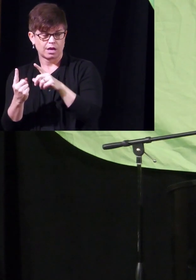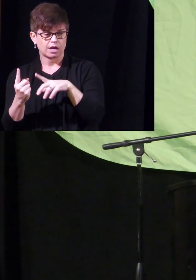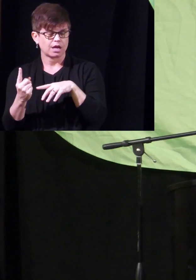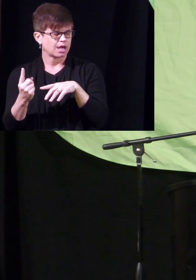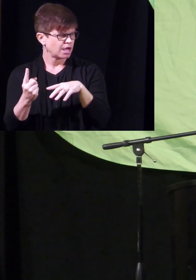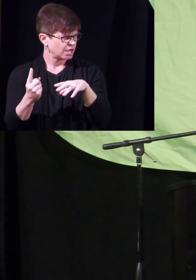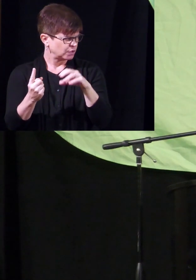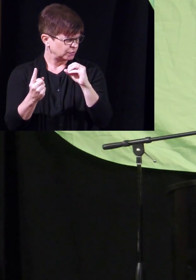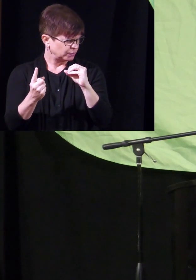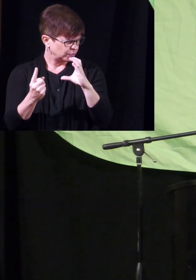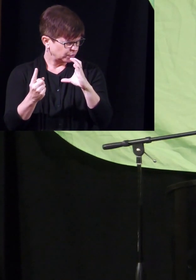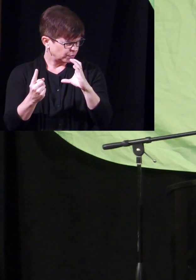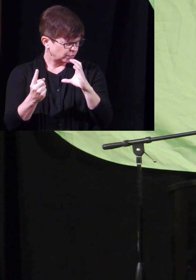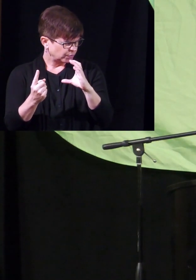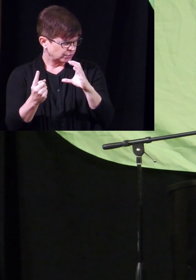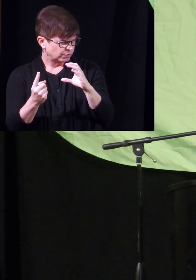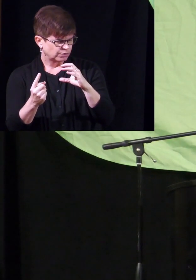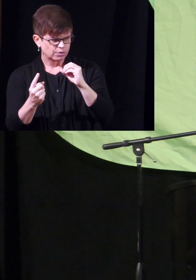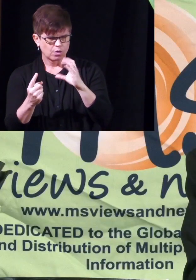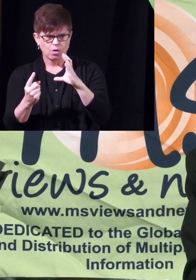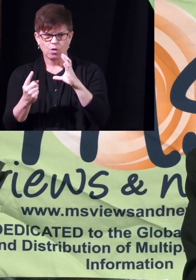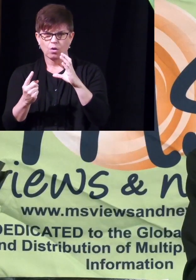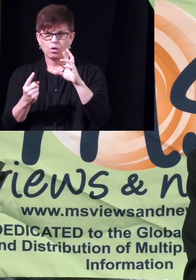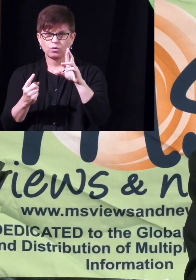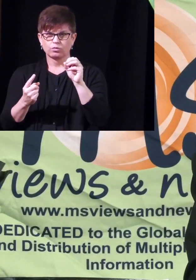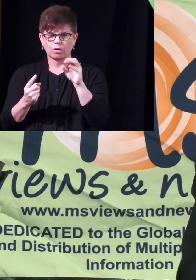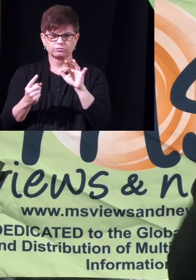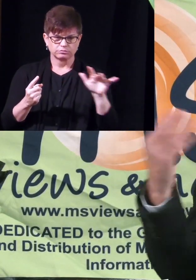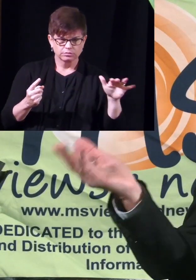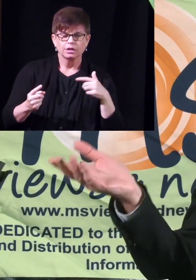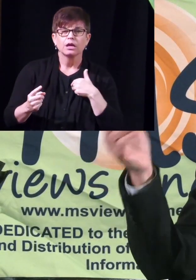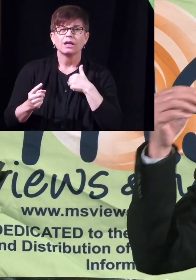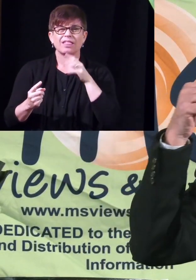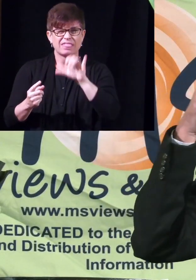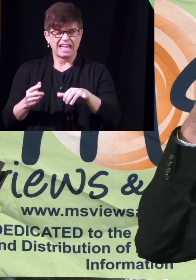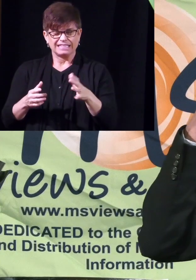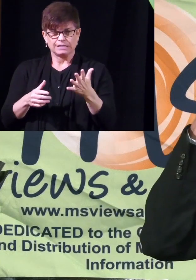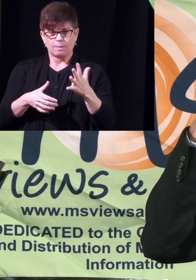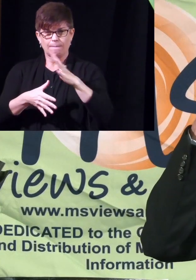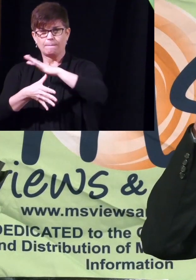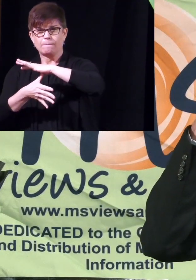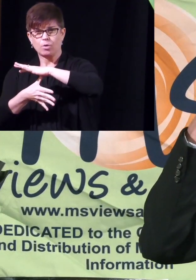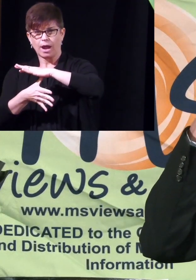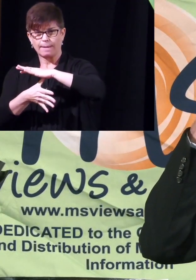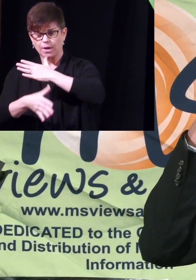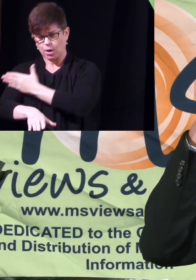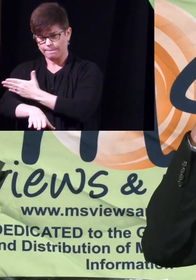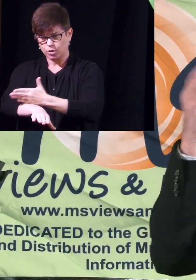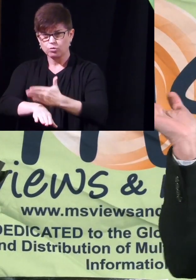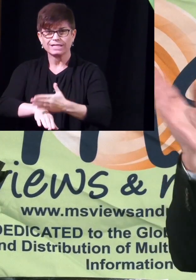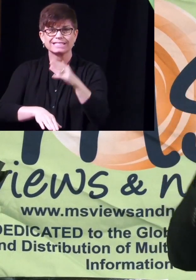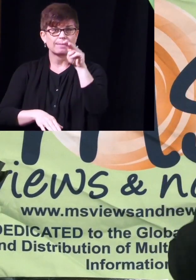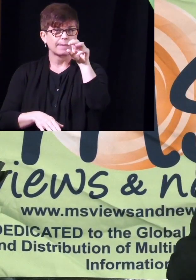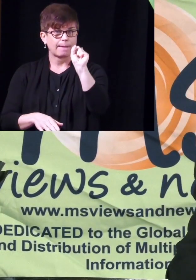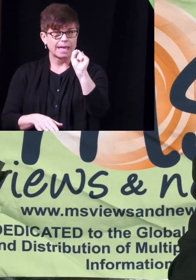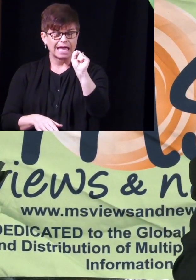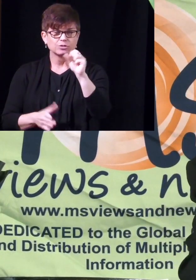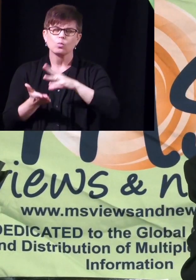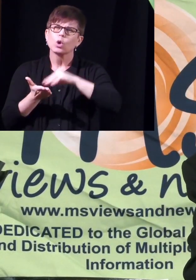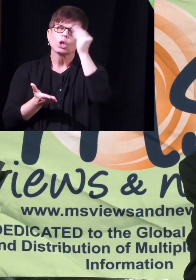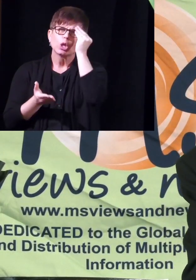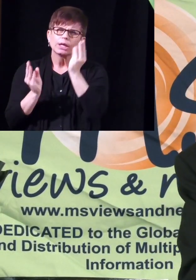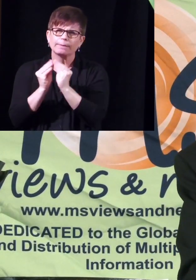approved for primary progressive MS. And we're learning more about primary progressive MS. So primary progressive MS is still